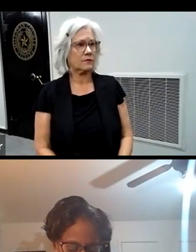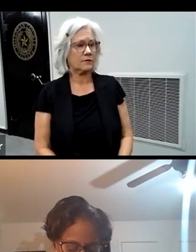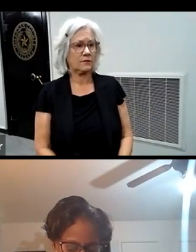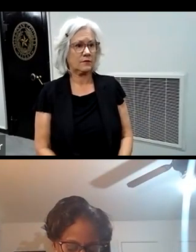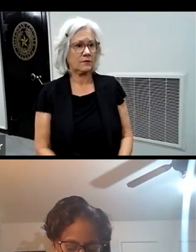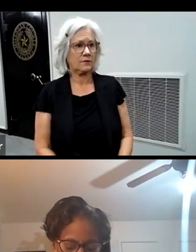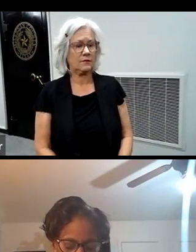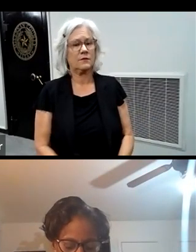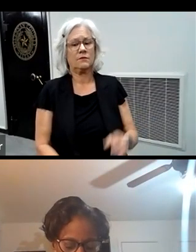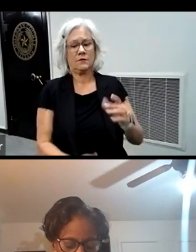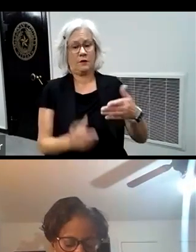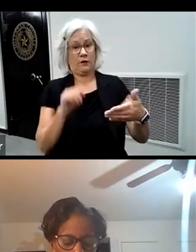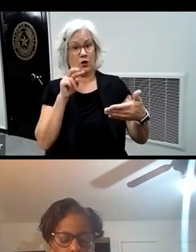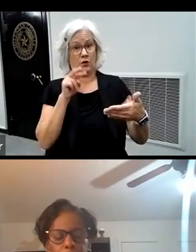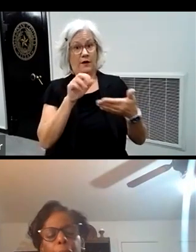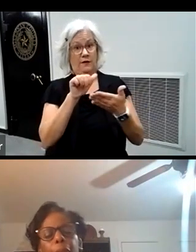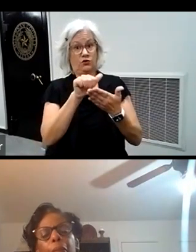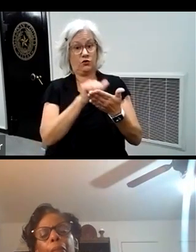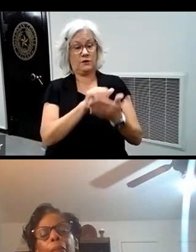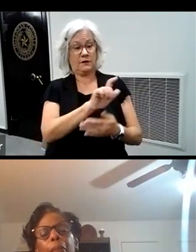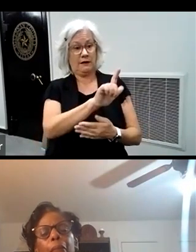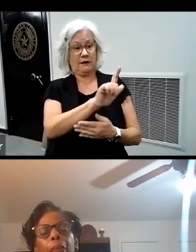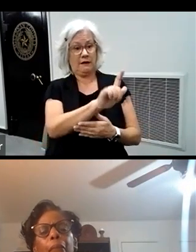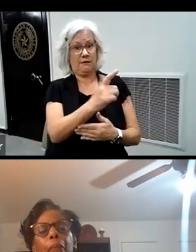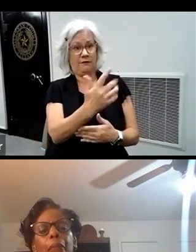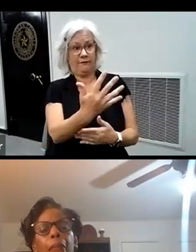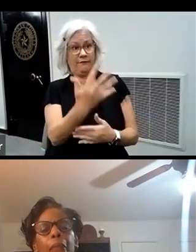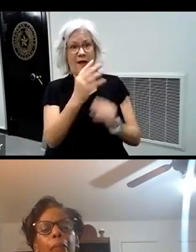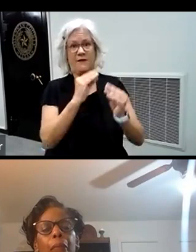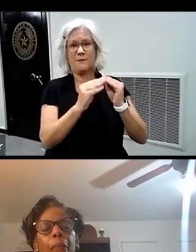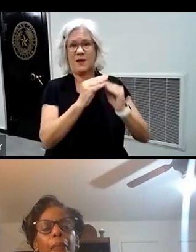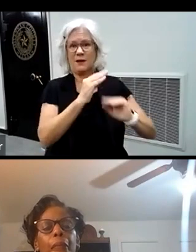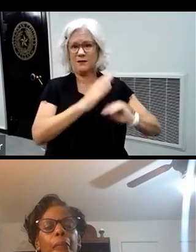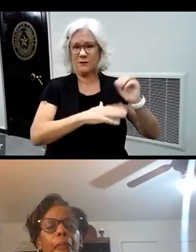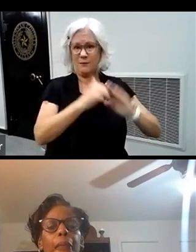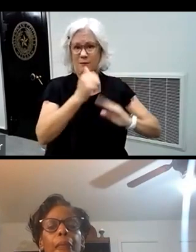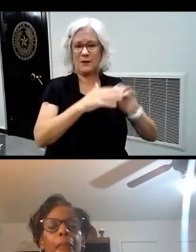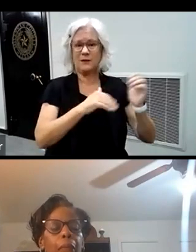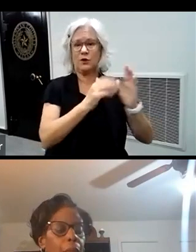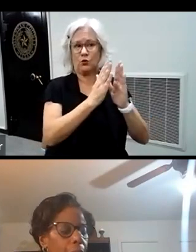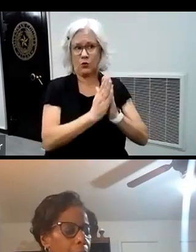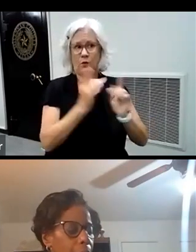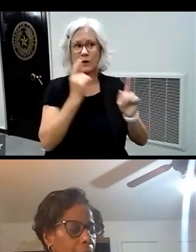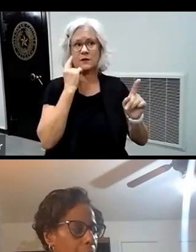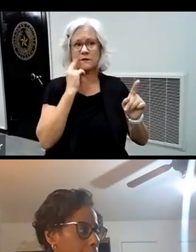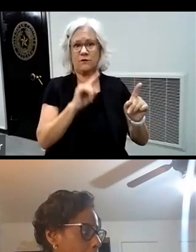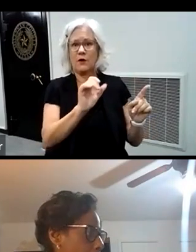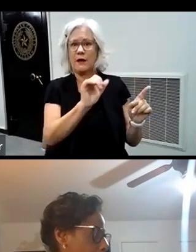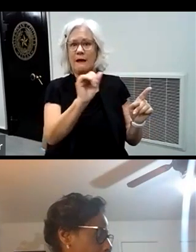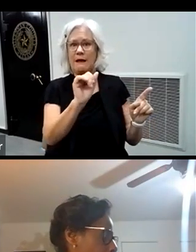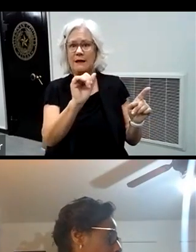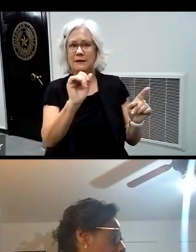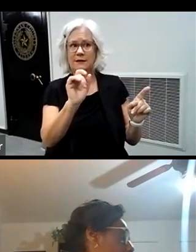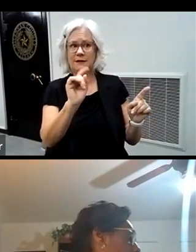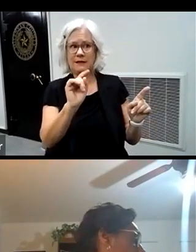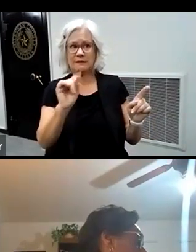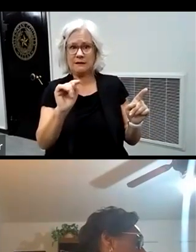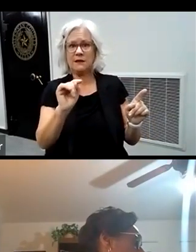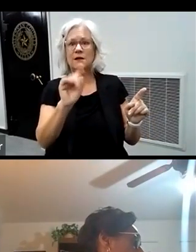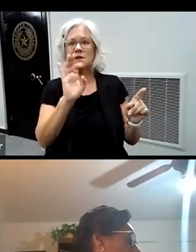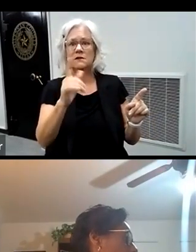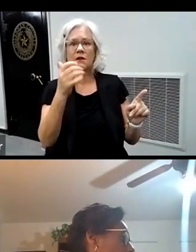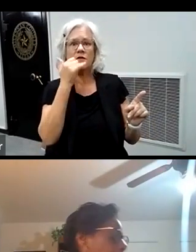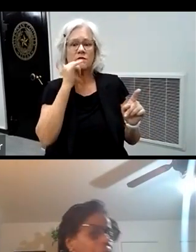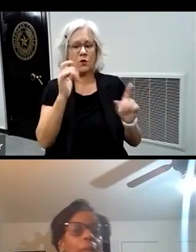Okay, under L5, maintenance of buildings, authorization of request for A&T cell phone plan